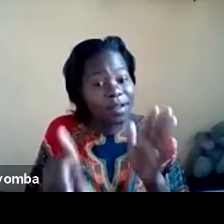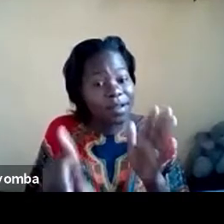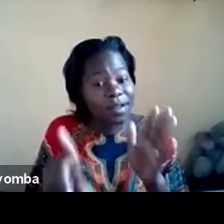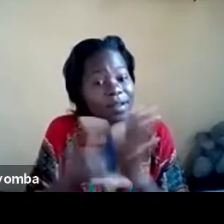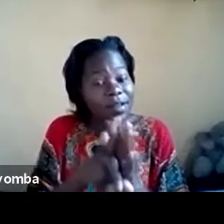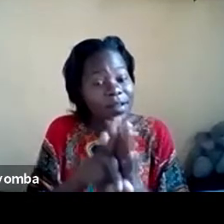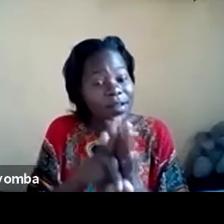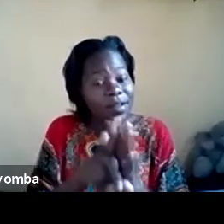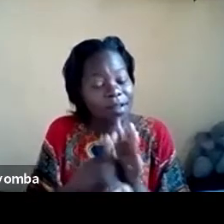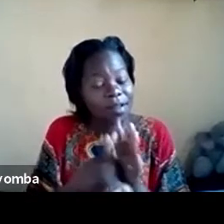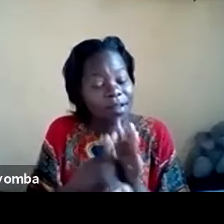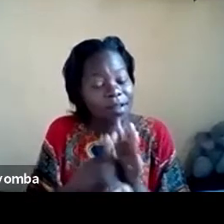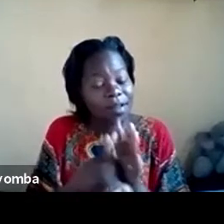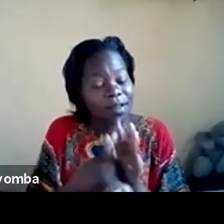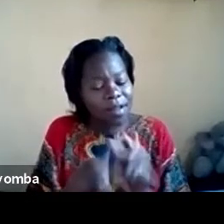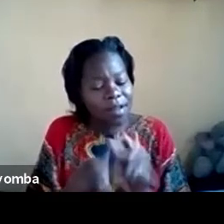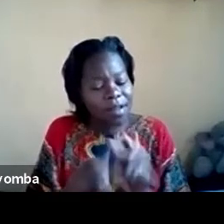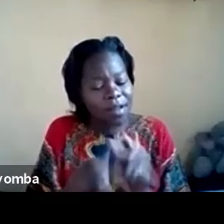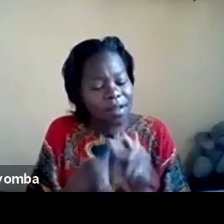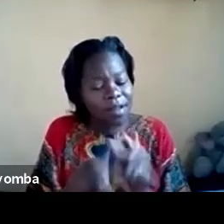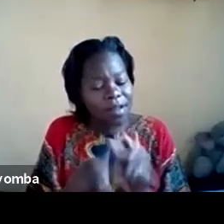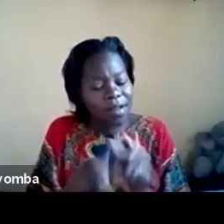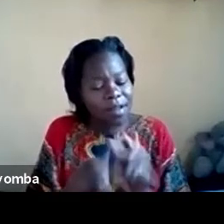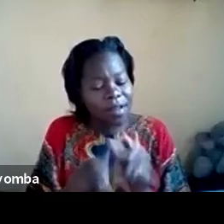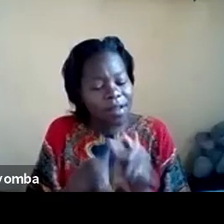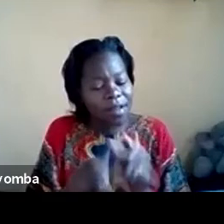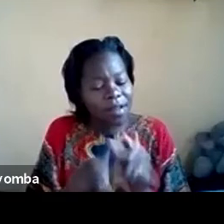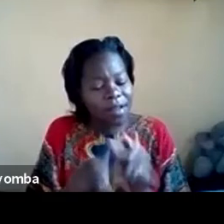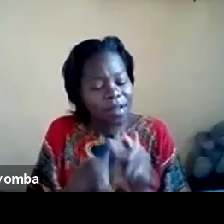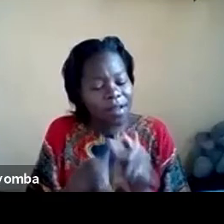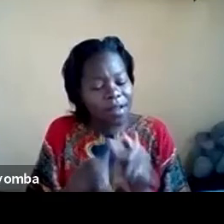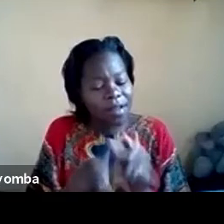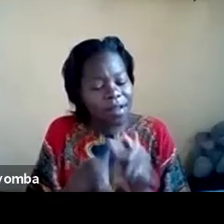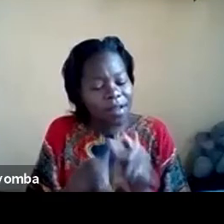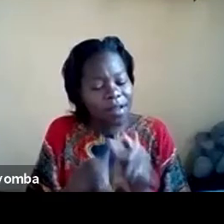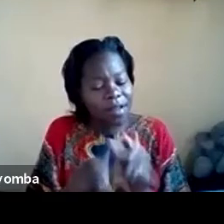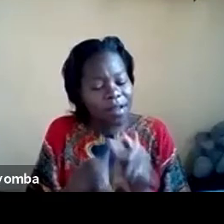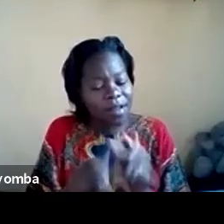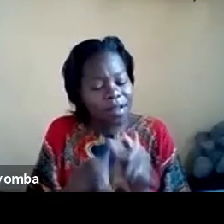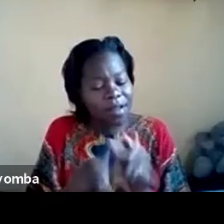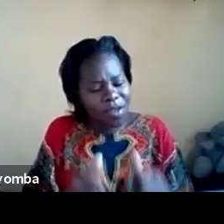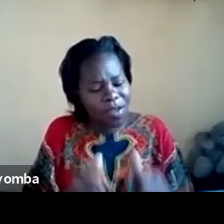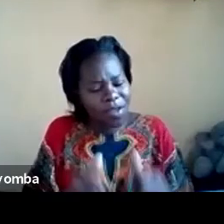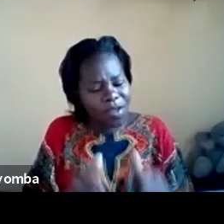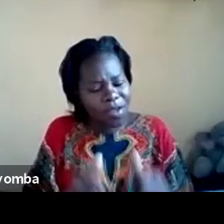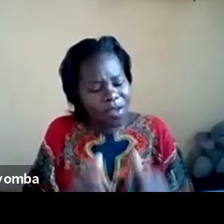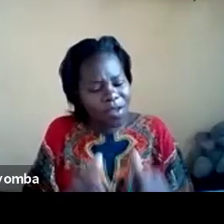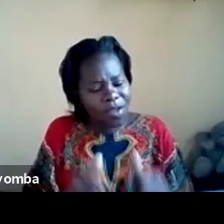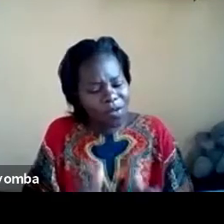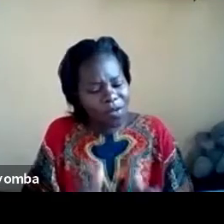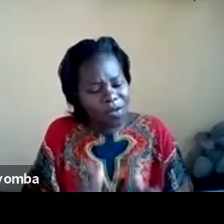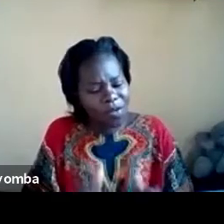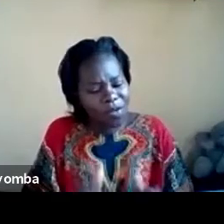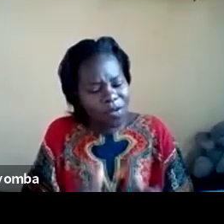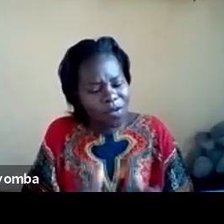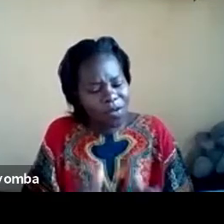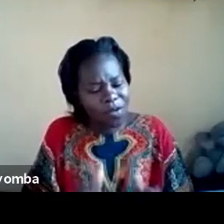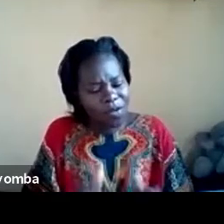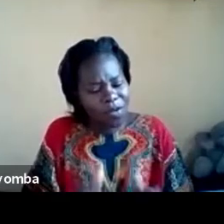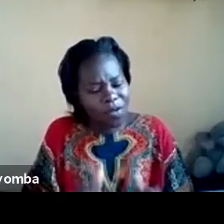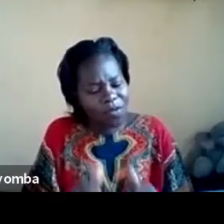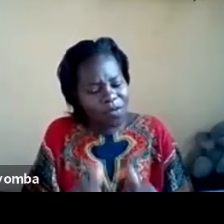together. Yes, so one thing that we are doing to support the women, one is to train them how they